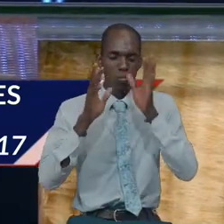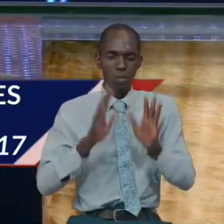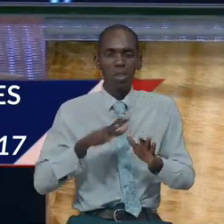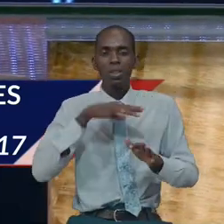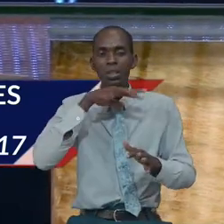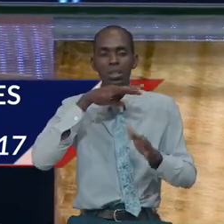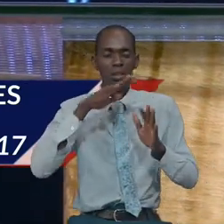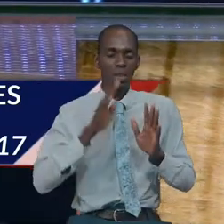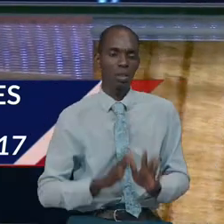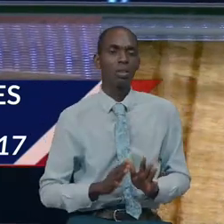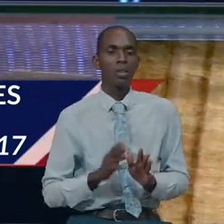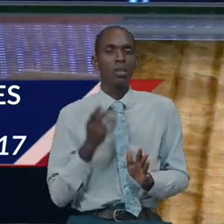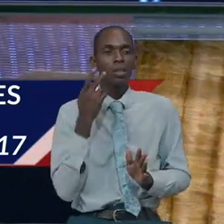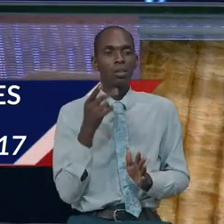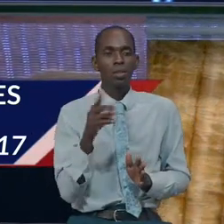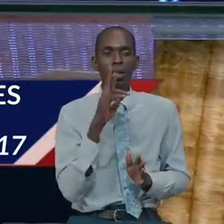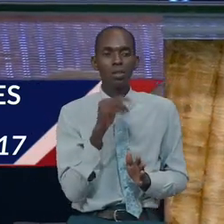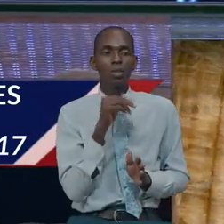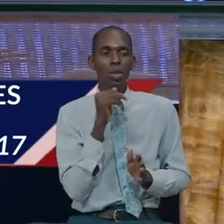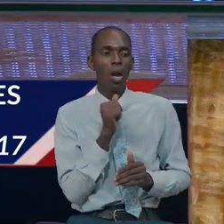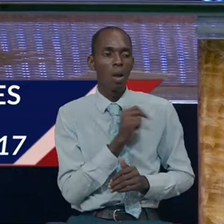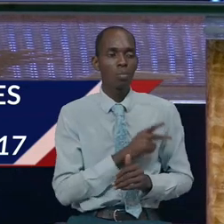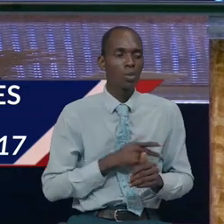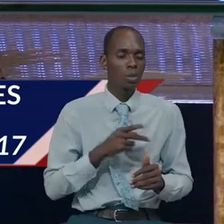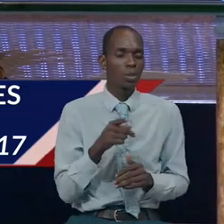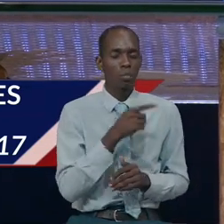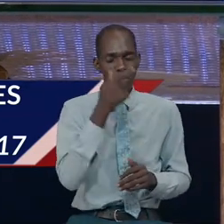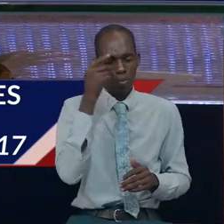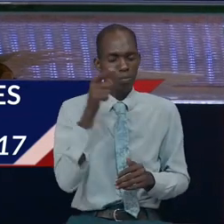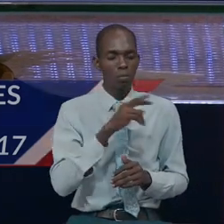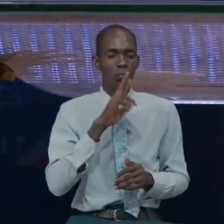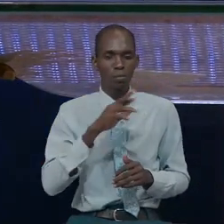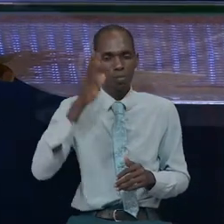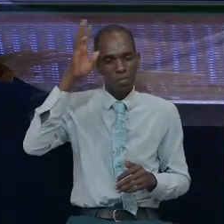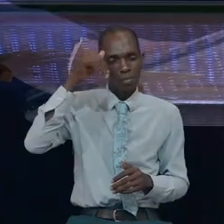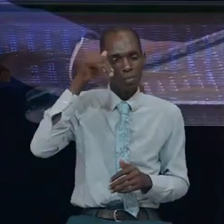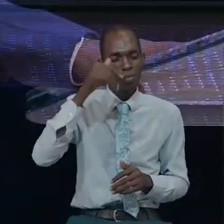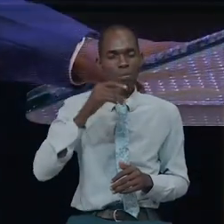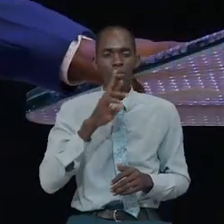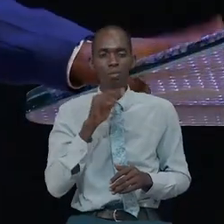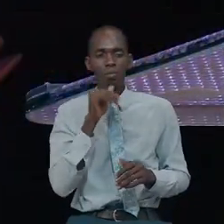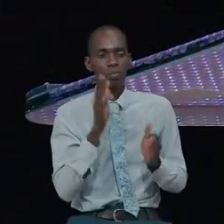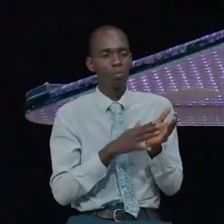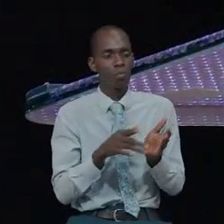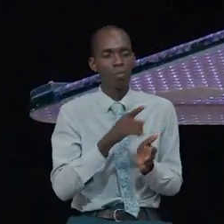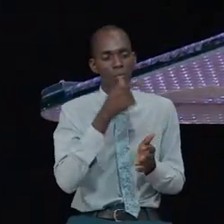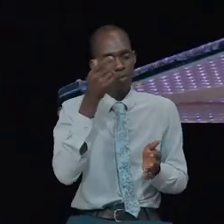not appreciating them because they were adamant, because they were strong, because they